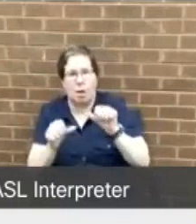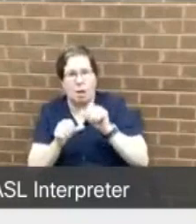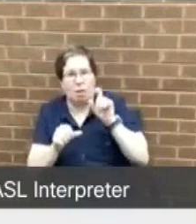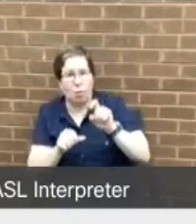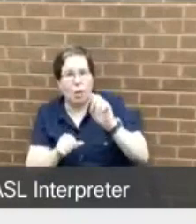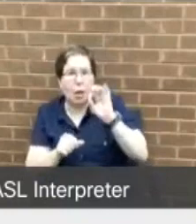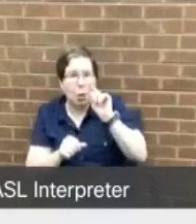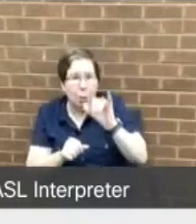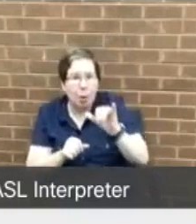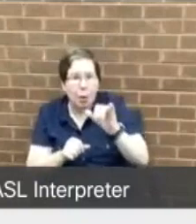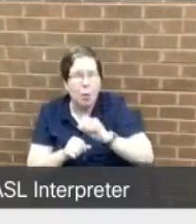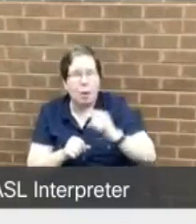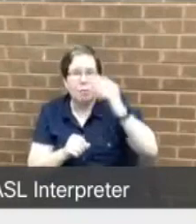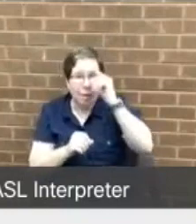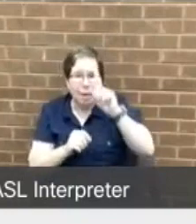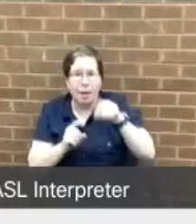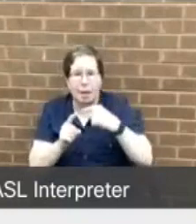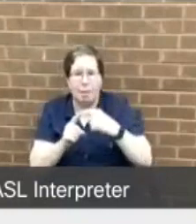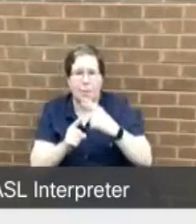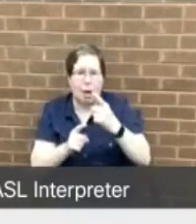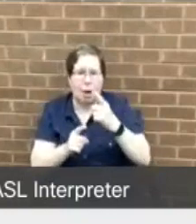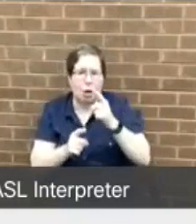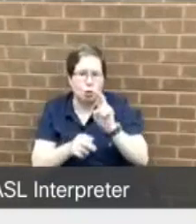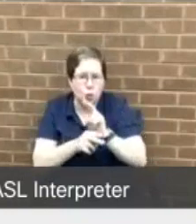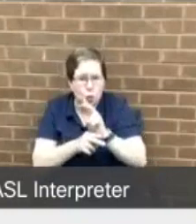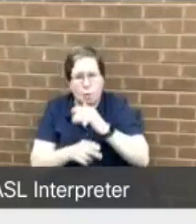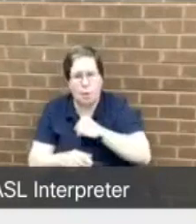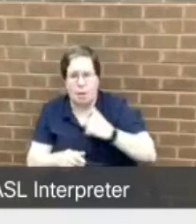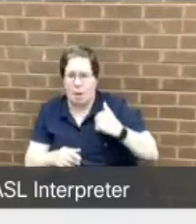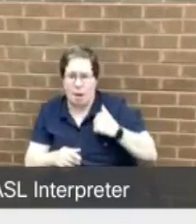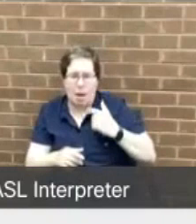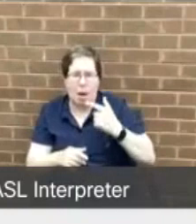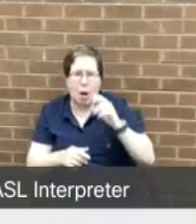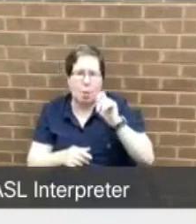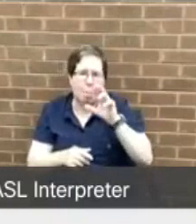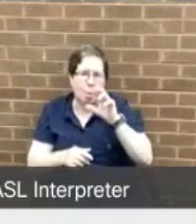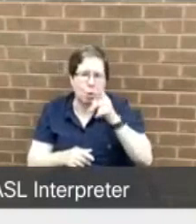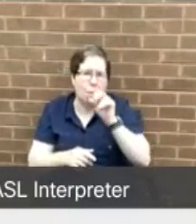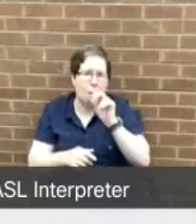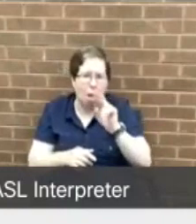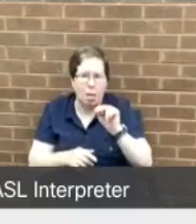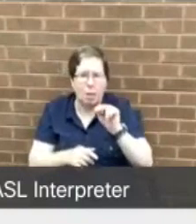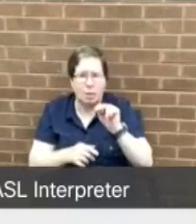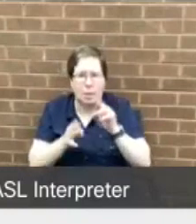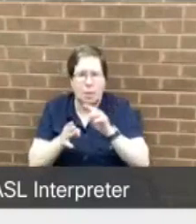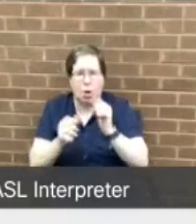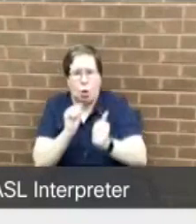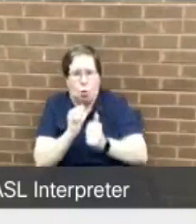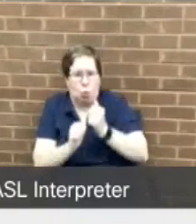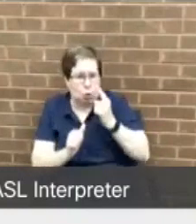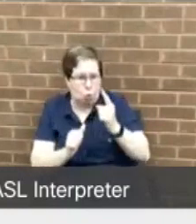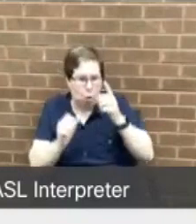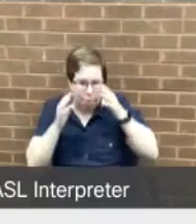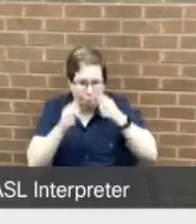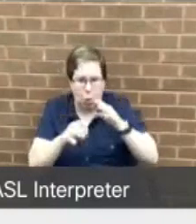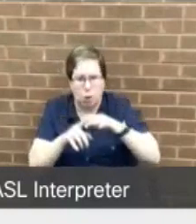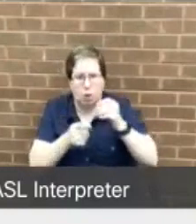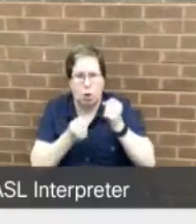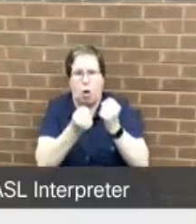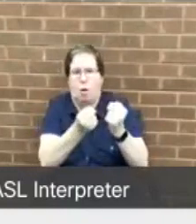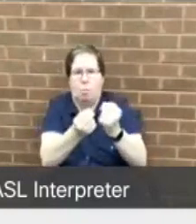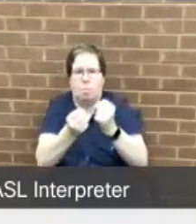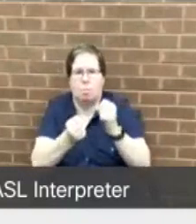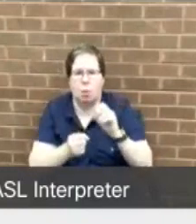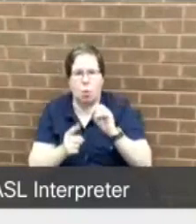corridor, that's where we got to look for work with our metropolitan planning organizations to figure out which corridors are going to be mobility based and which ones are going to be